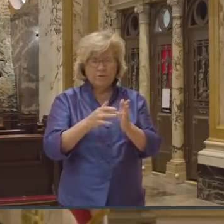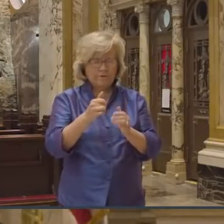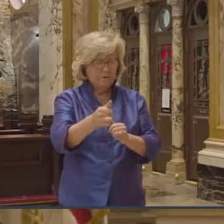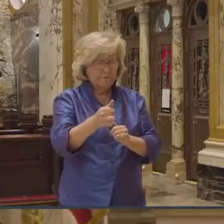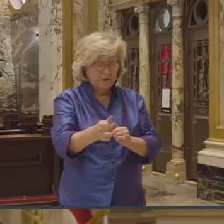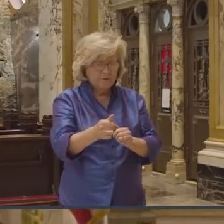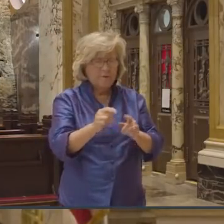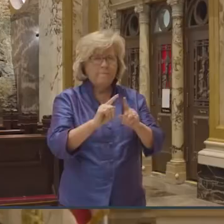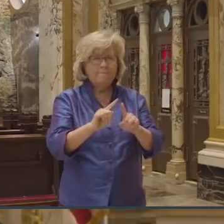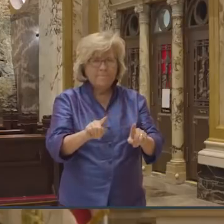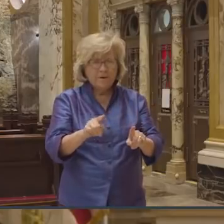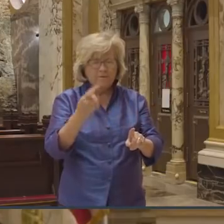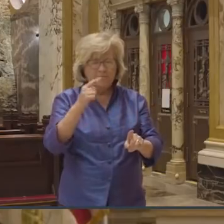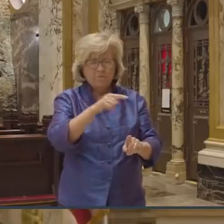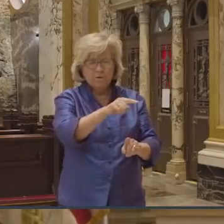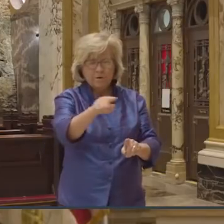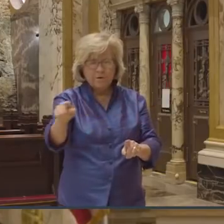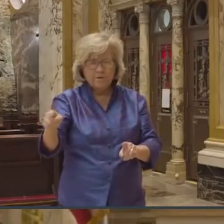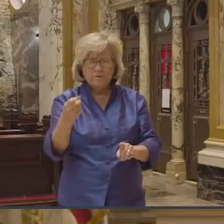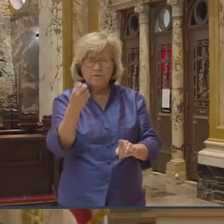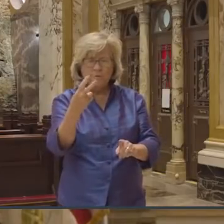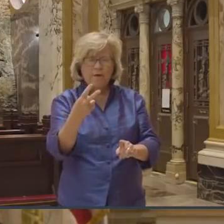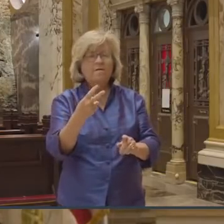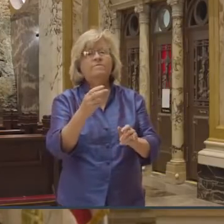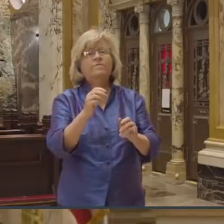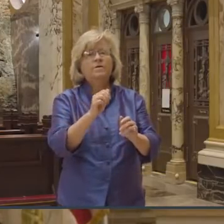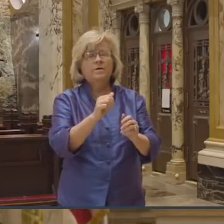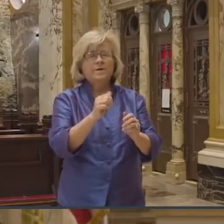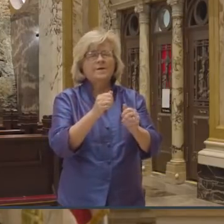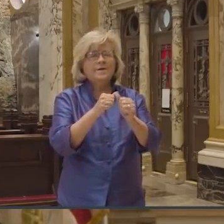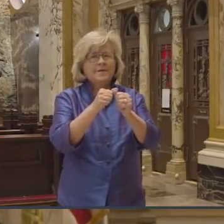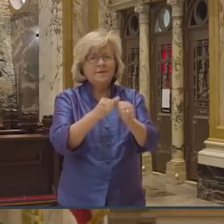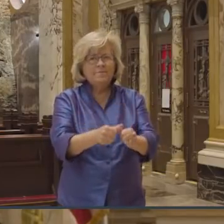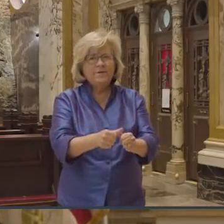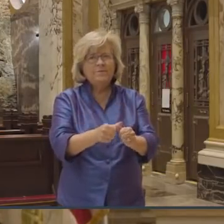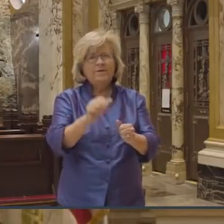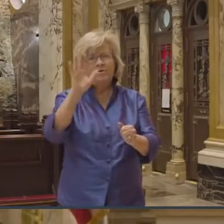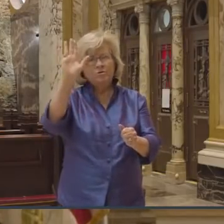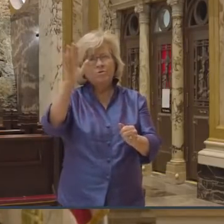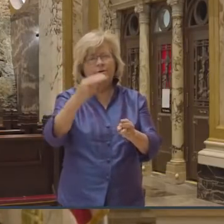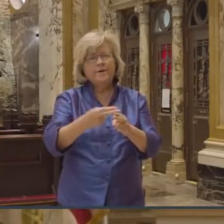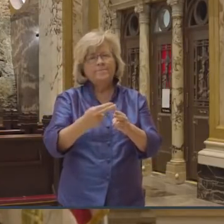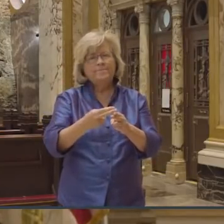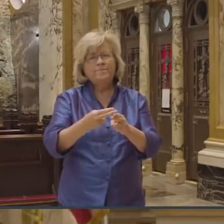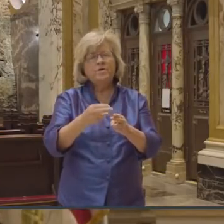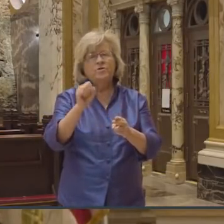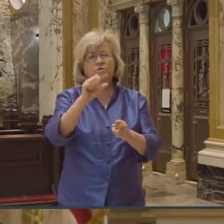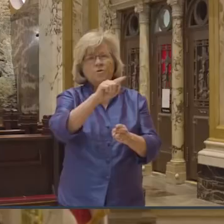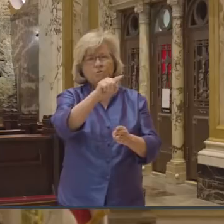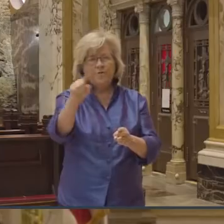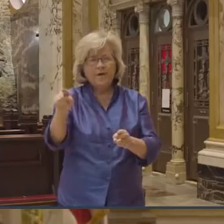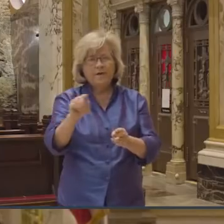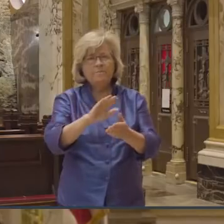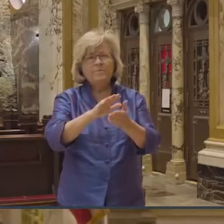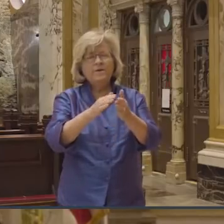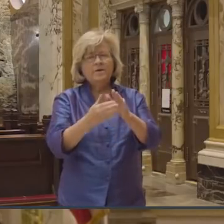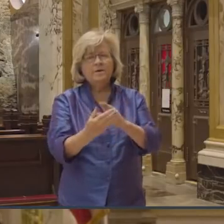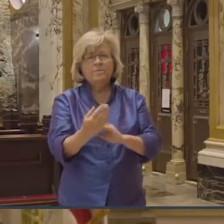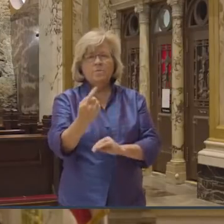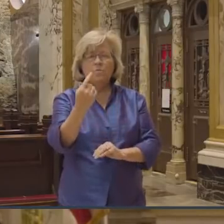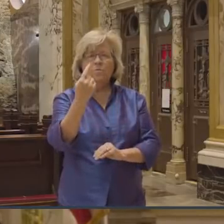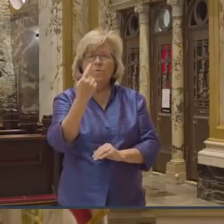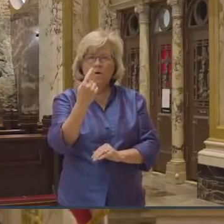for his apostles. Holy Father, keep them in your name that you have given me, so that they may be one just as we are